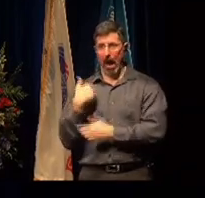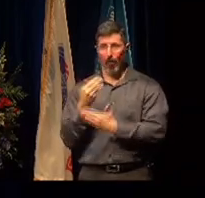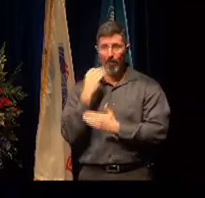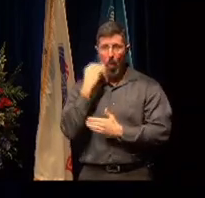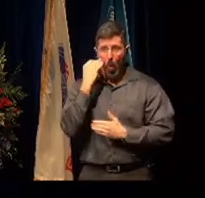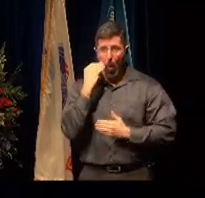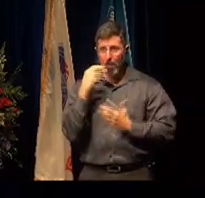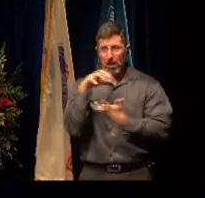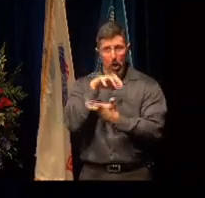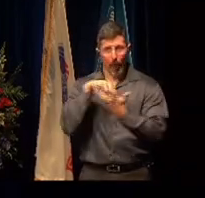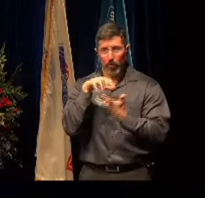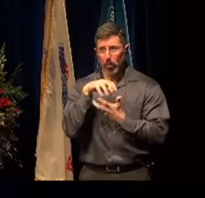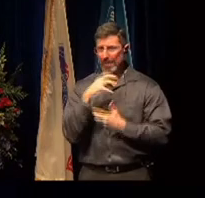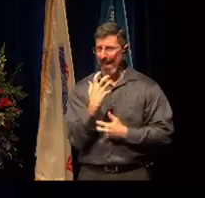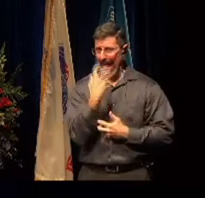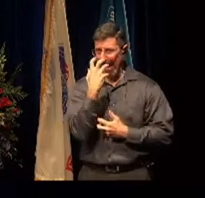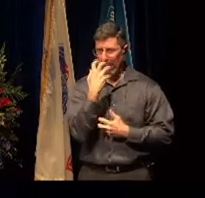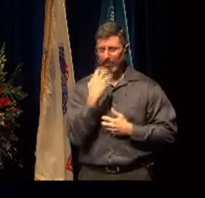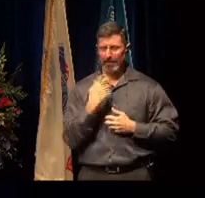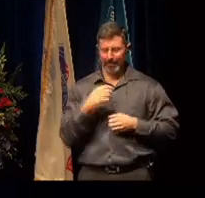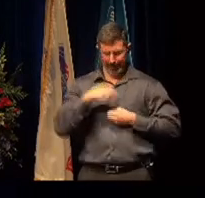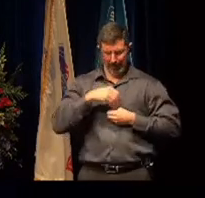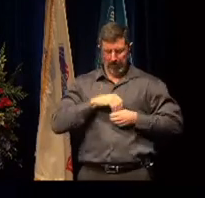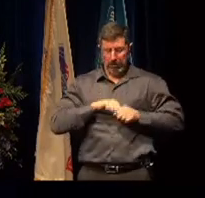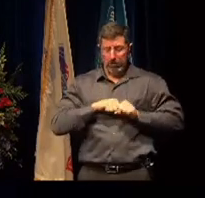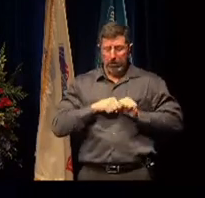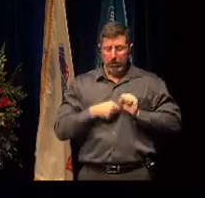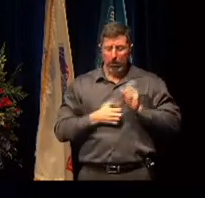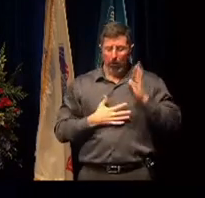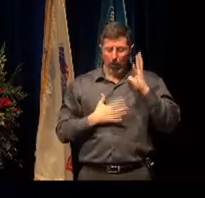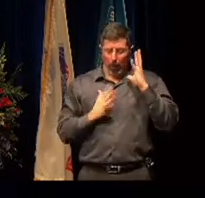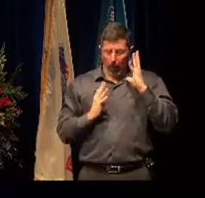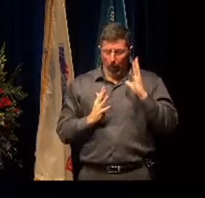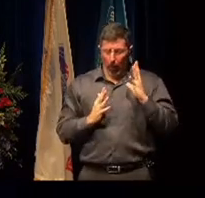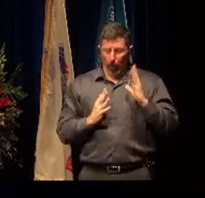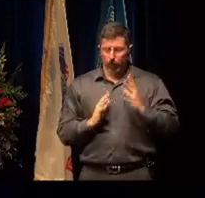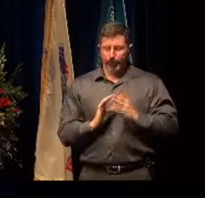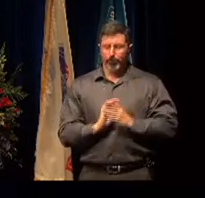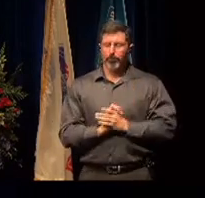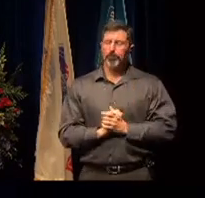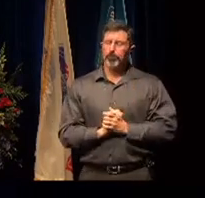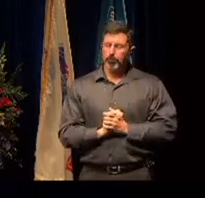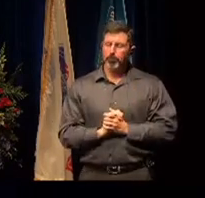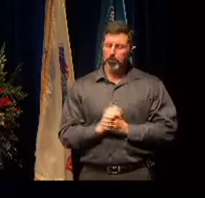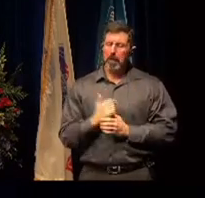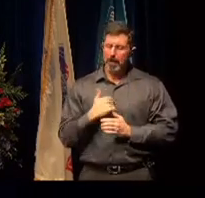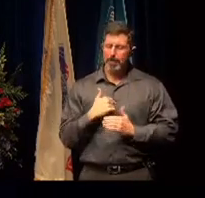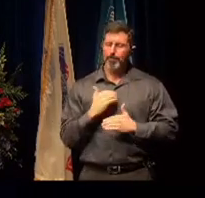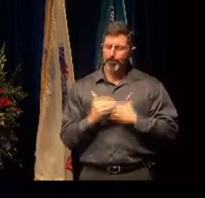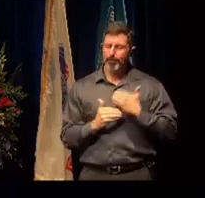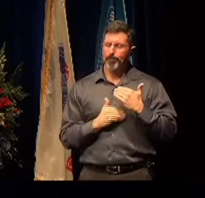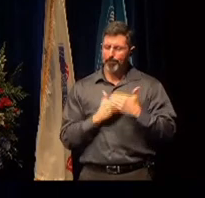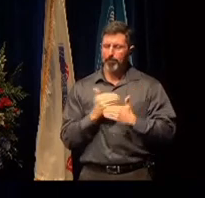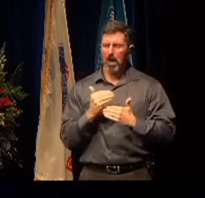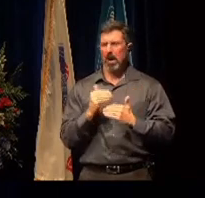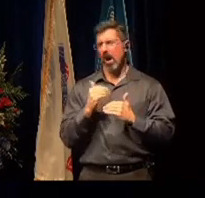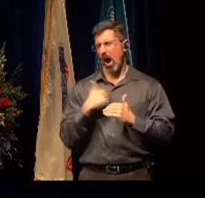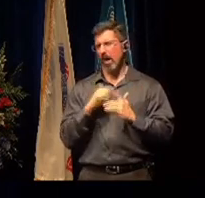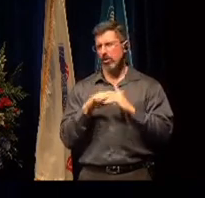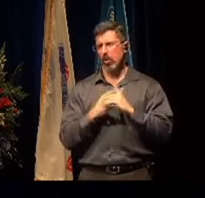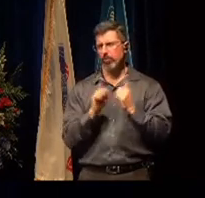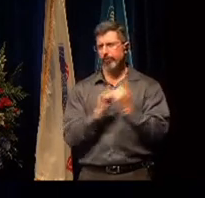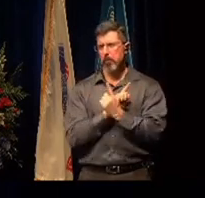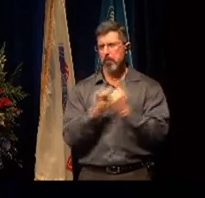angry, tormented. As I slowly began to transition more into society, I began bumping into Gary at